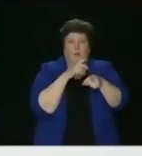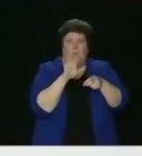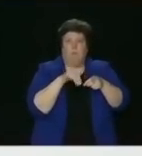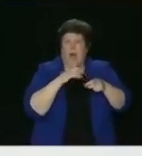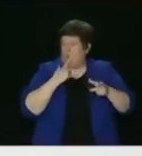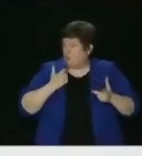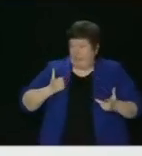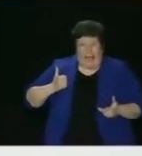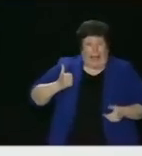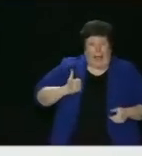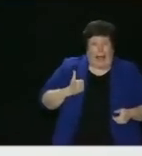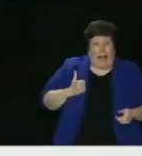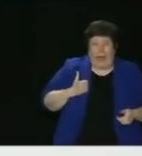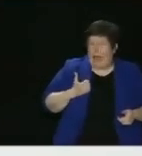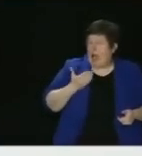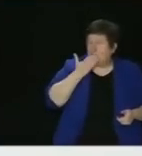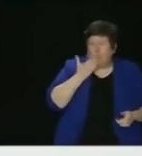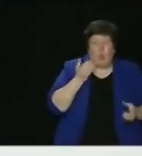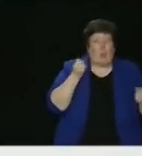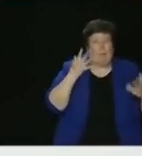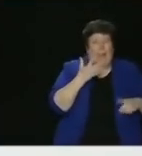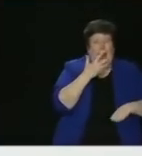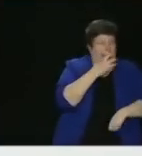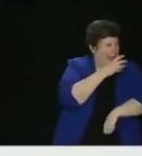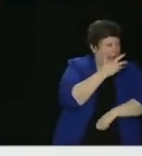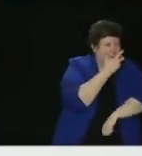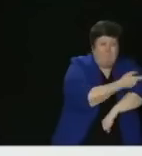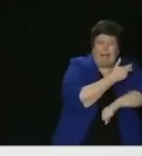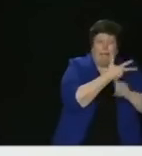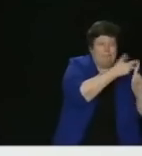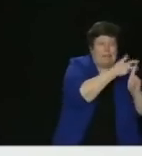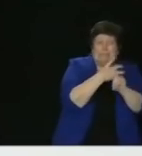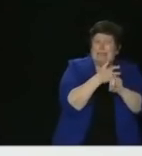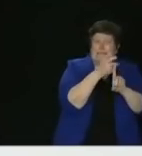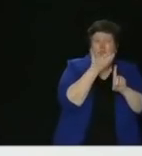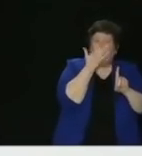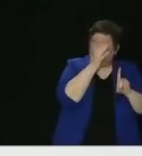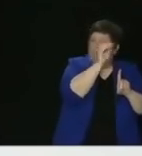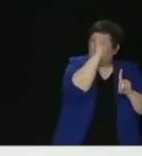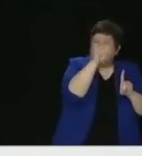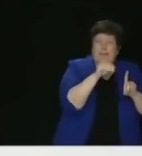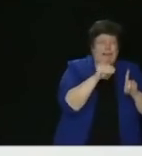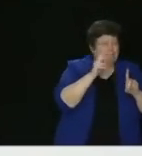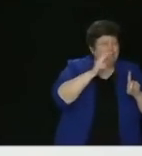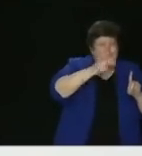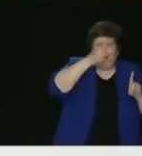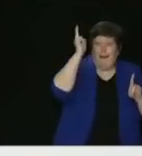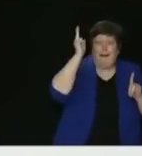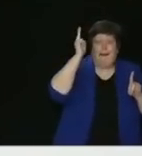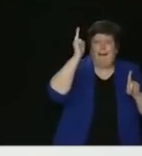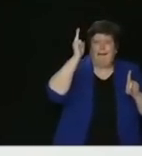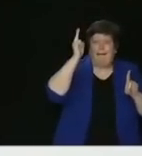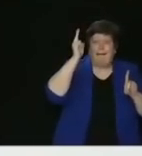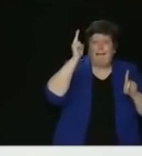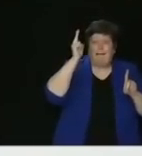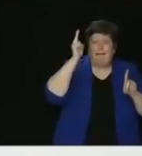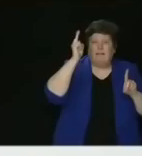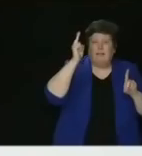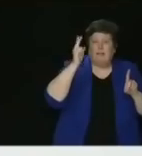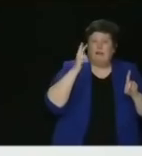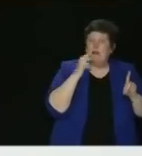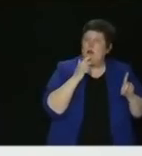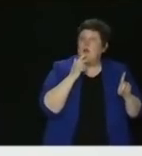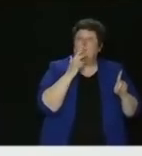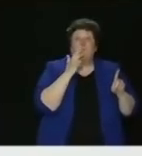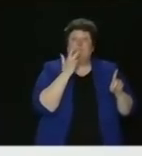highest vaccination rate of many of our peer countries, Canada, around an issue that is not dividing Canadians.